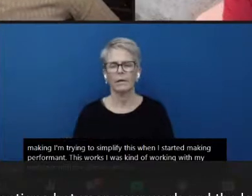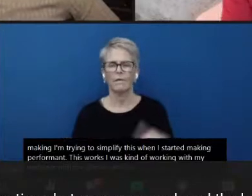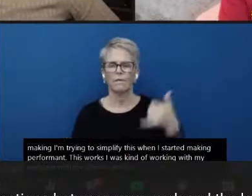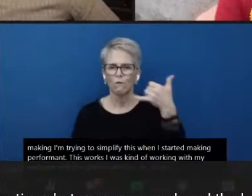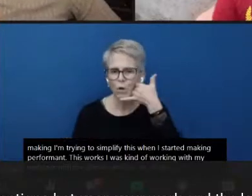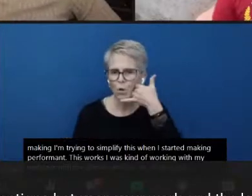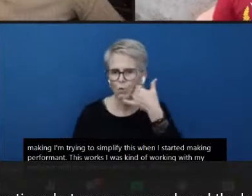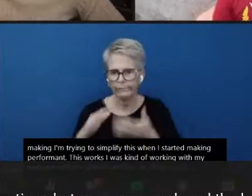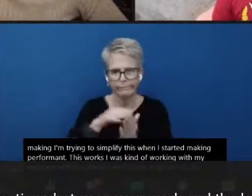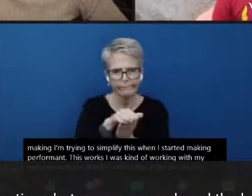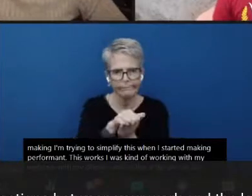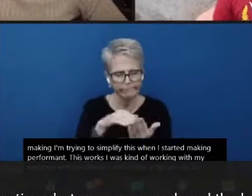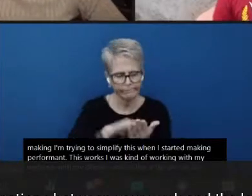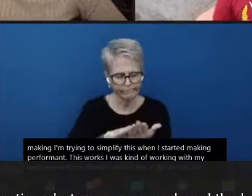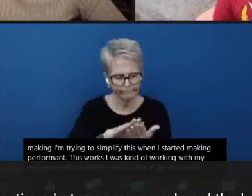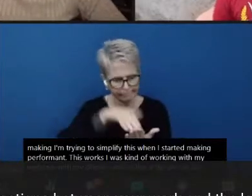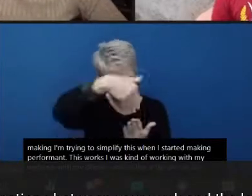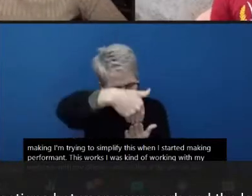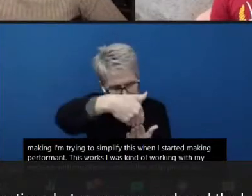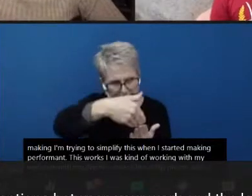flip phone, with a